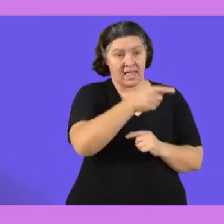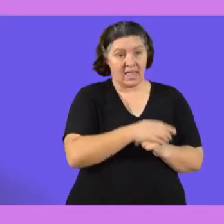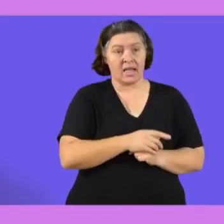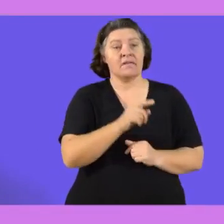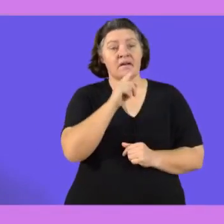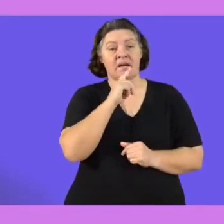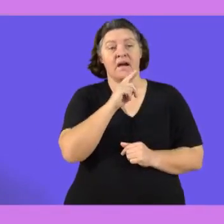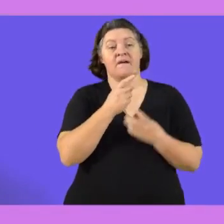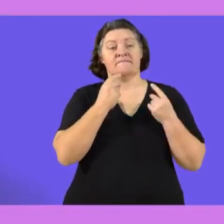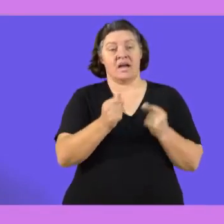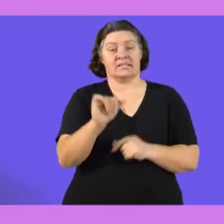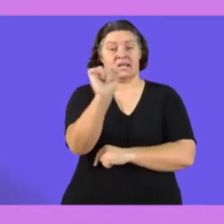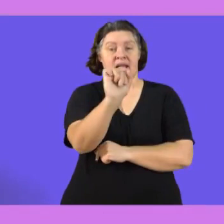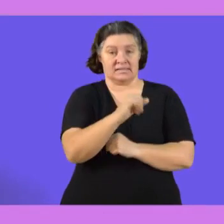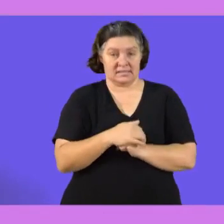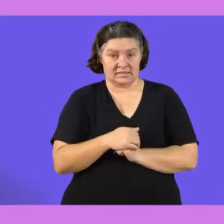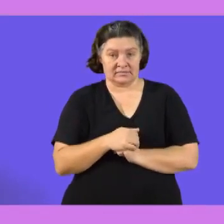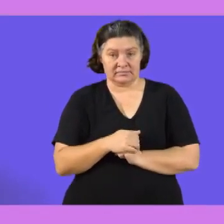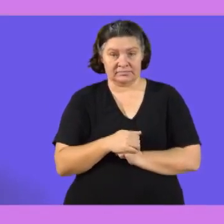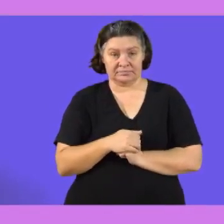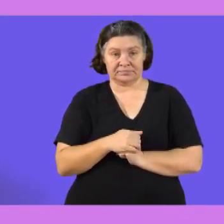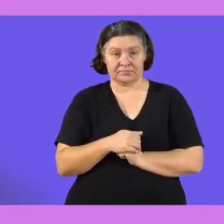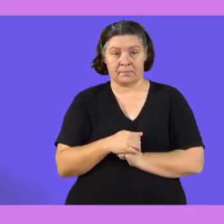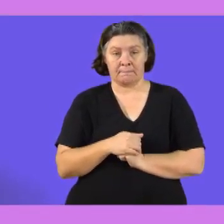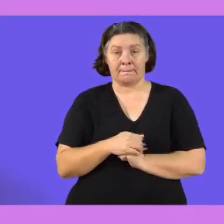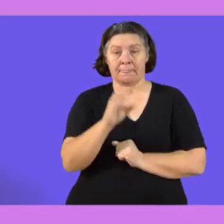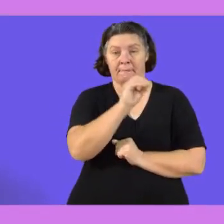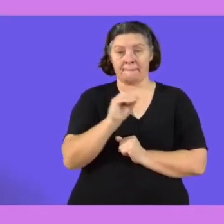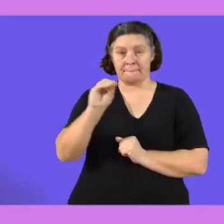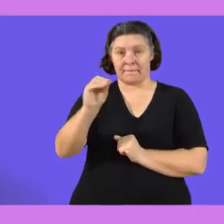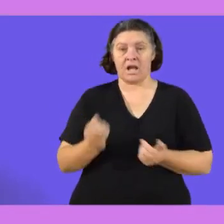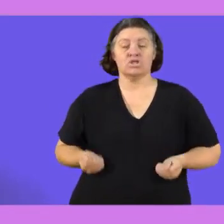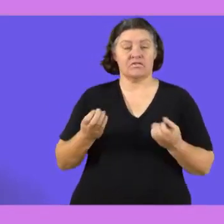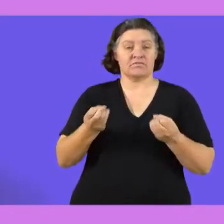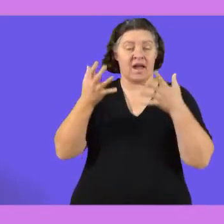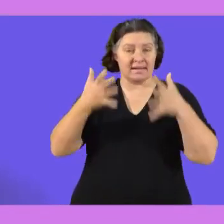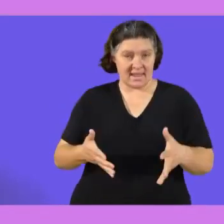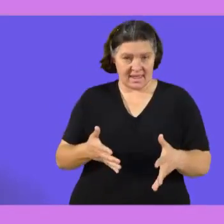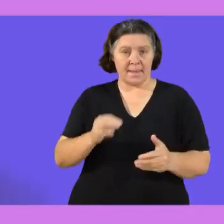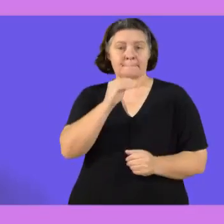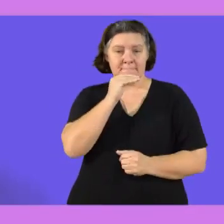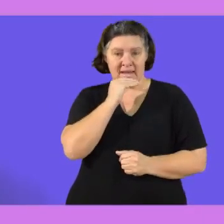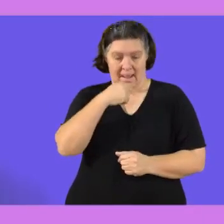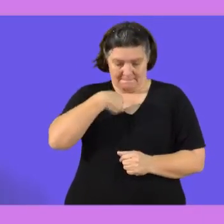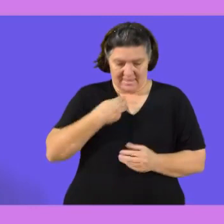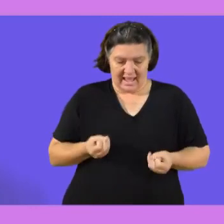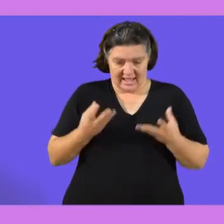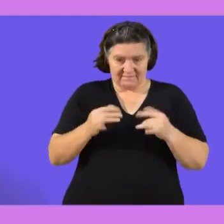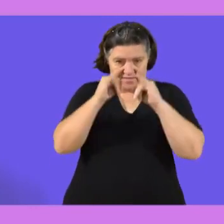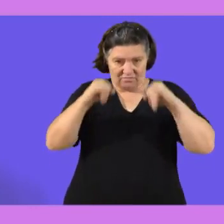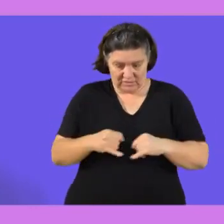service provider in this case will be Fast Cars. So I'm going to write that answer in. Our service provider is